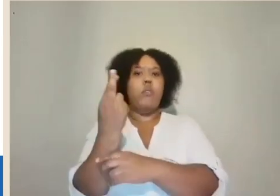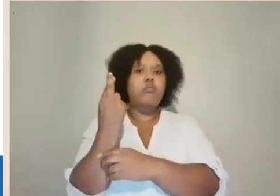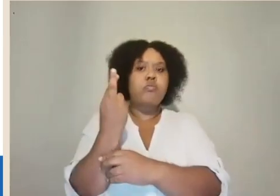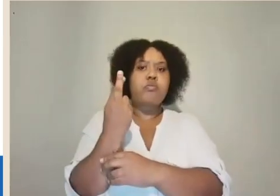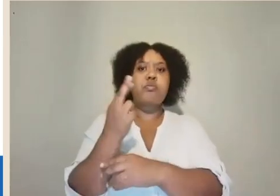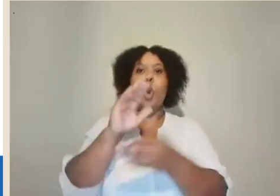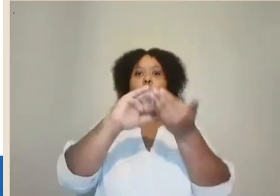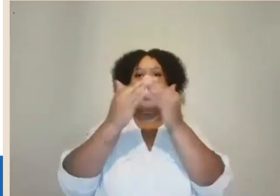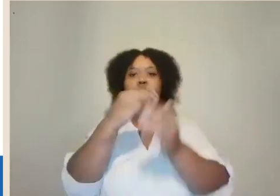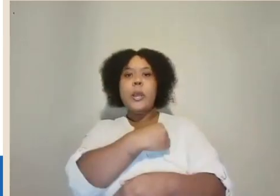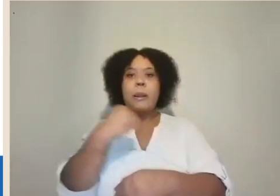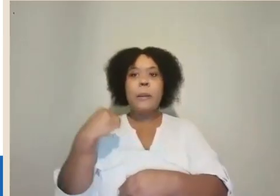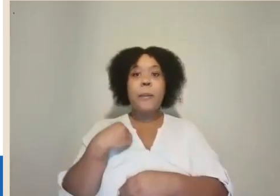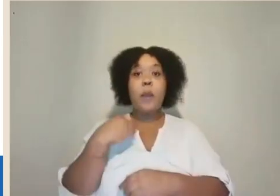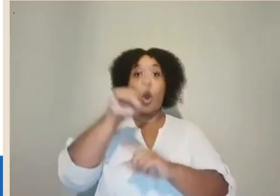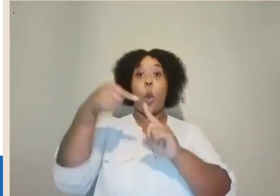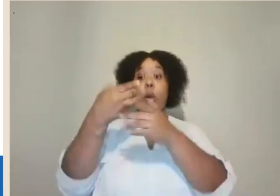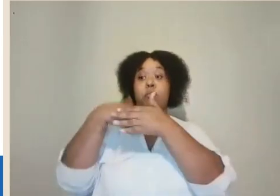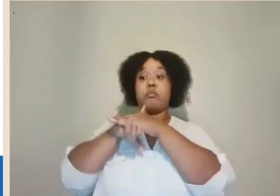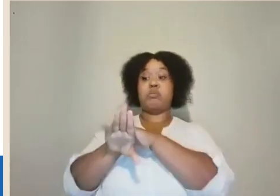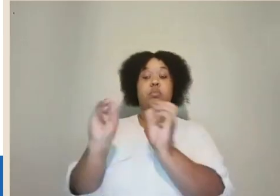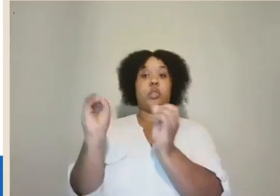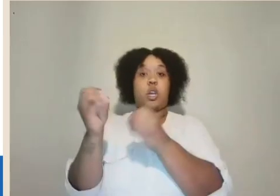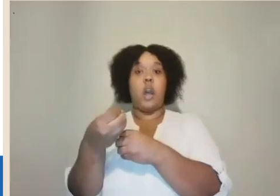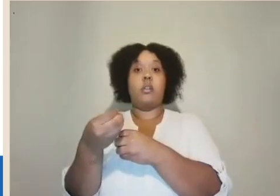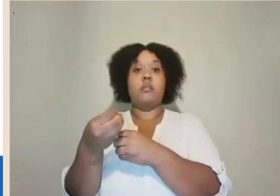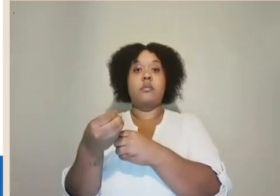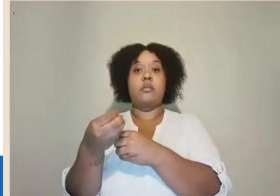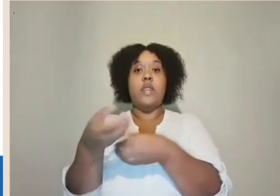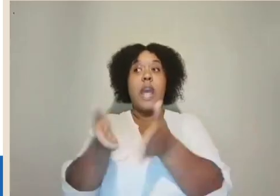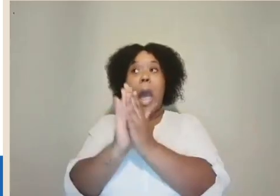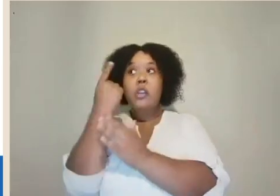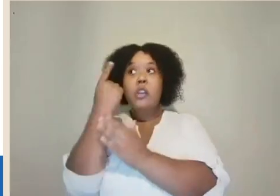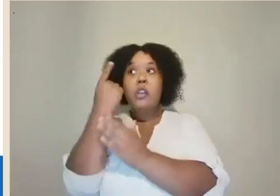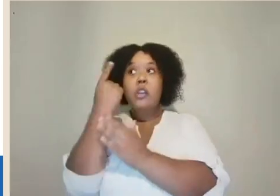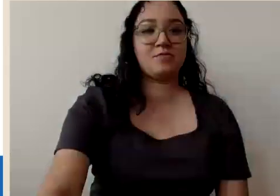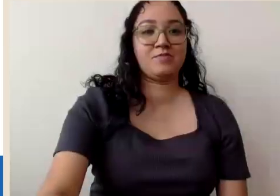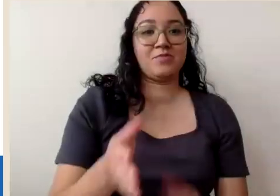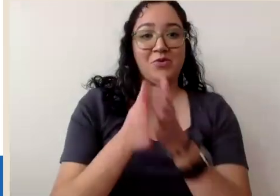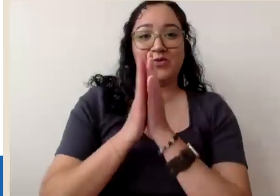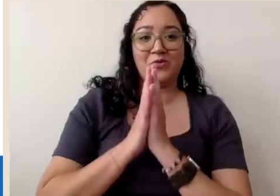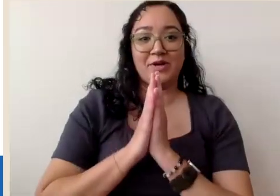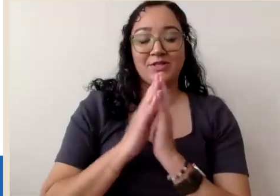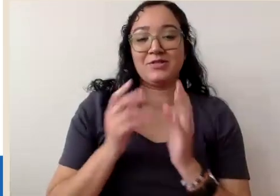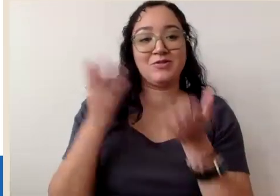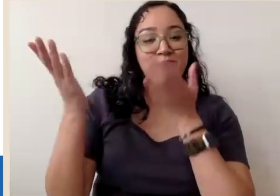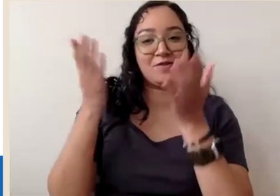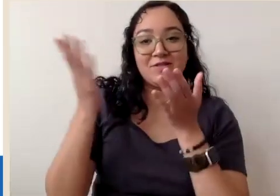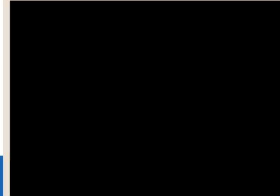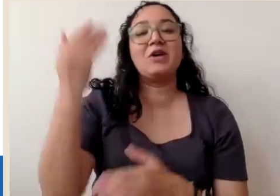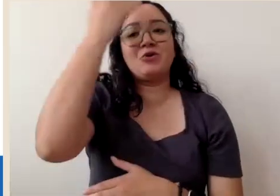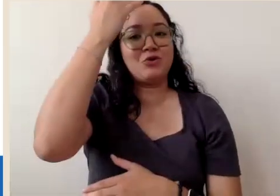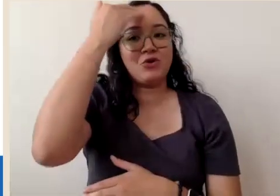because they knew that when they went into that office, when they were going to request services, They knew that there wasn't going to be someone there that's